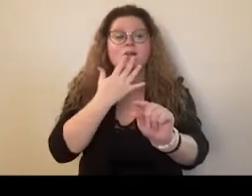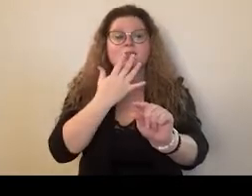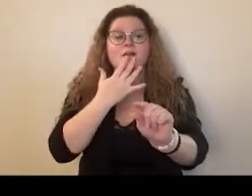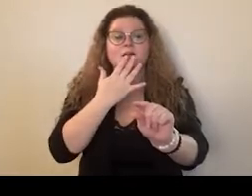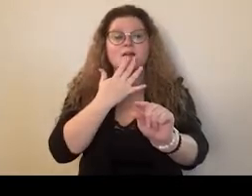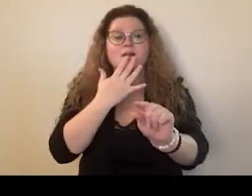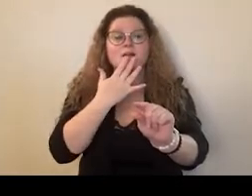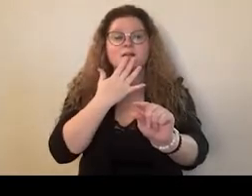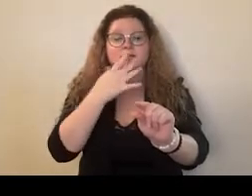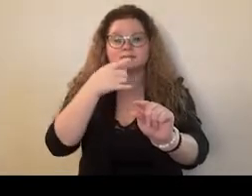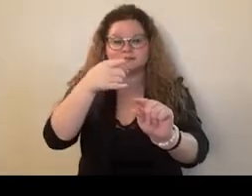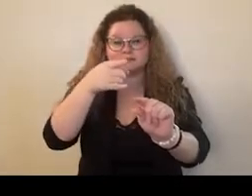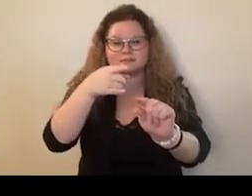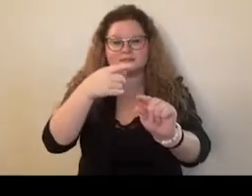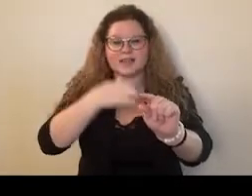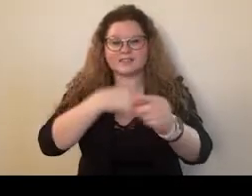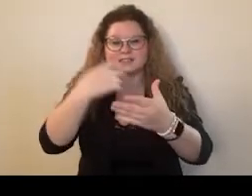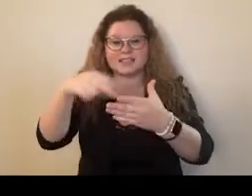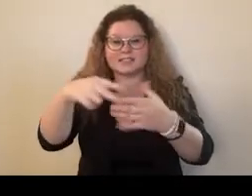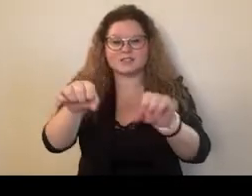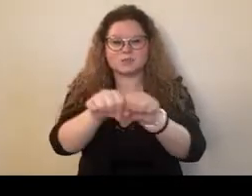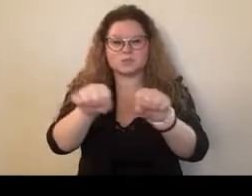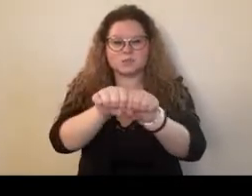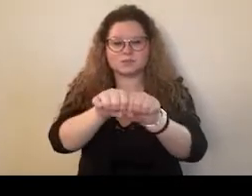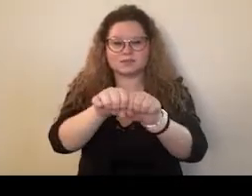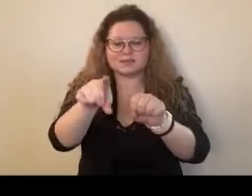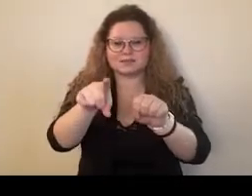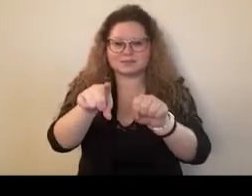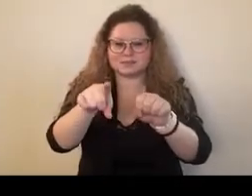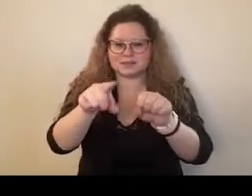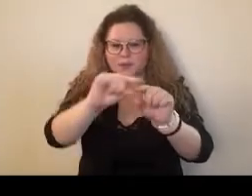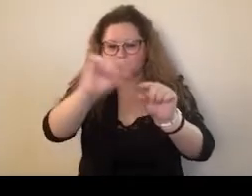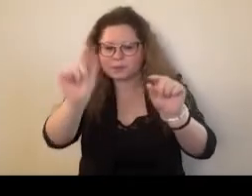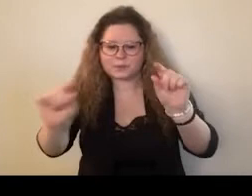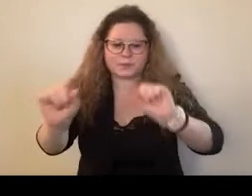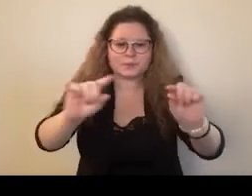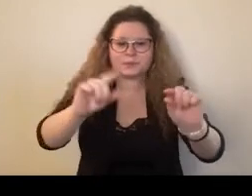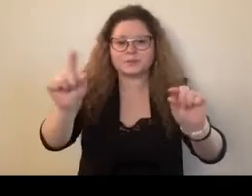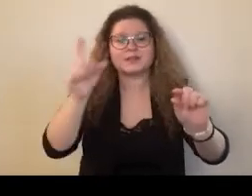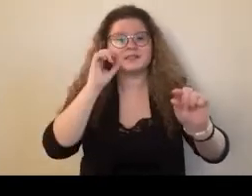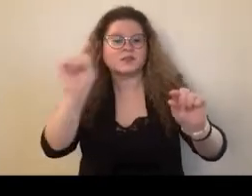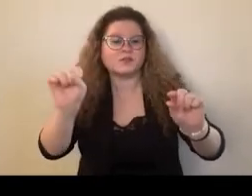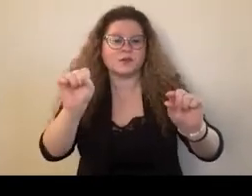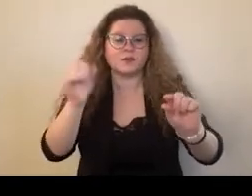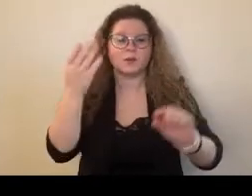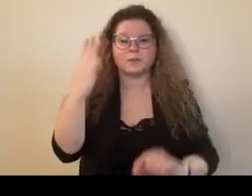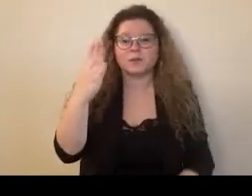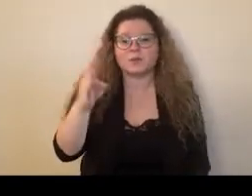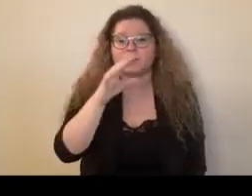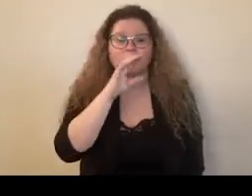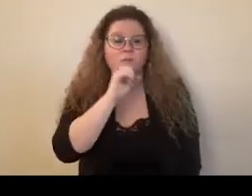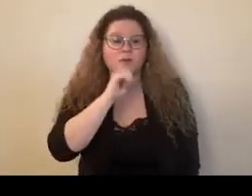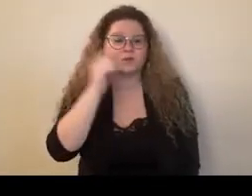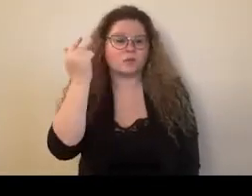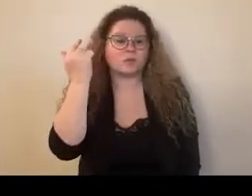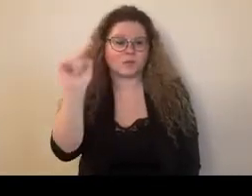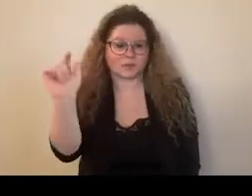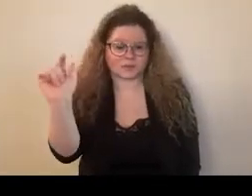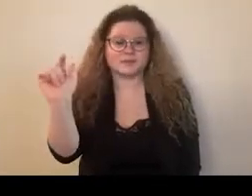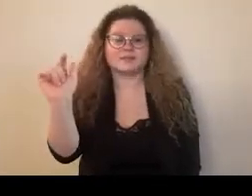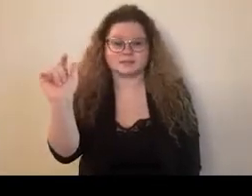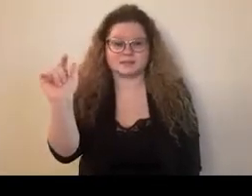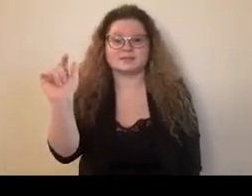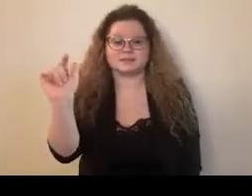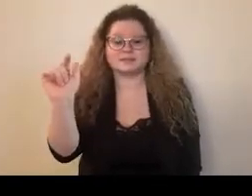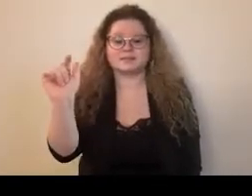shoes. The dancing shoes are many colours: silver, blue, orange and gold. They're